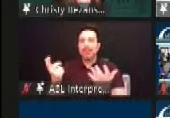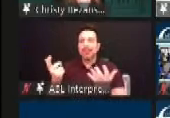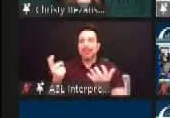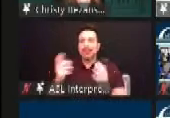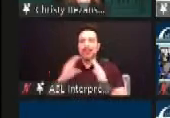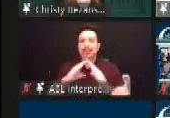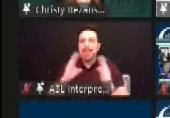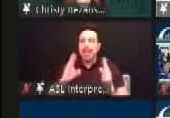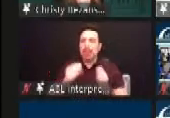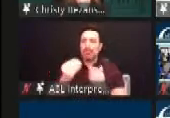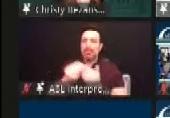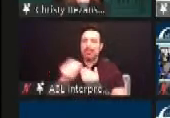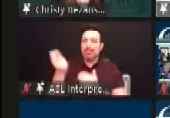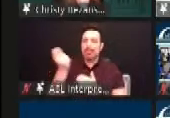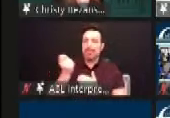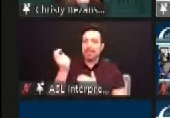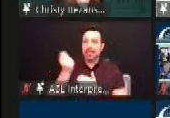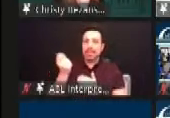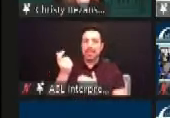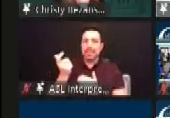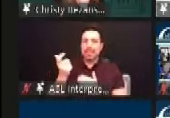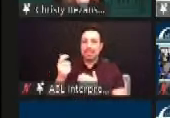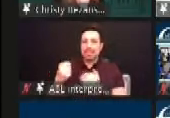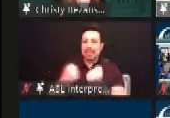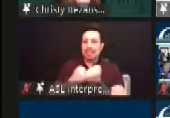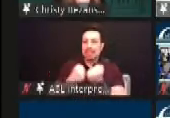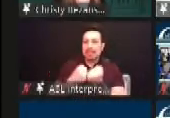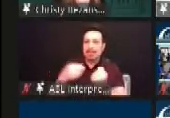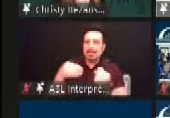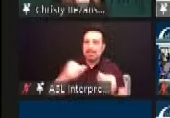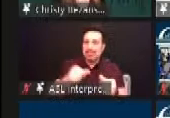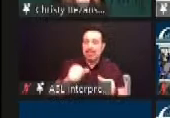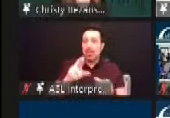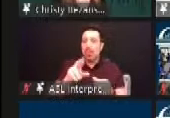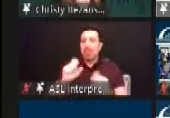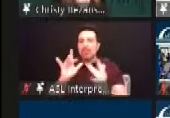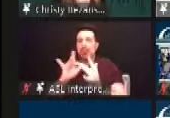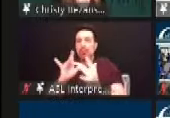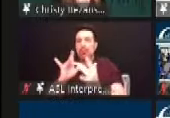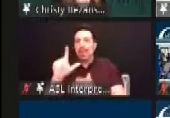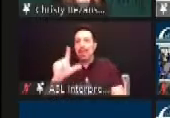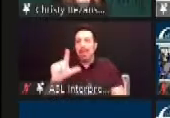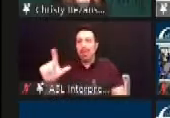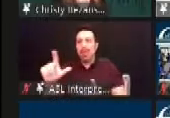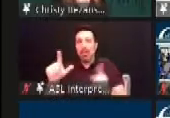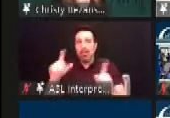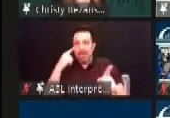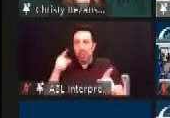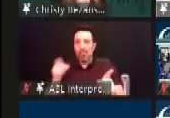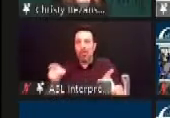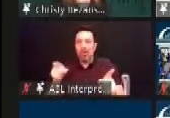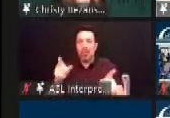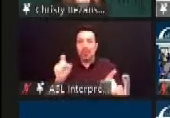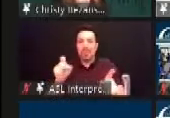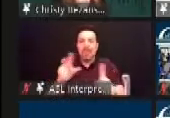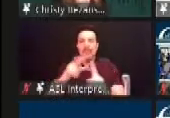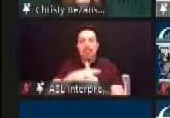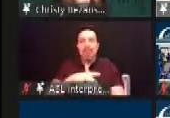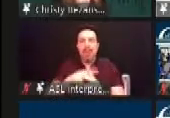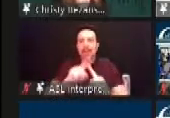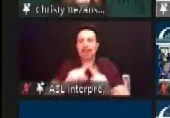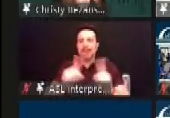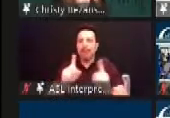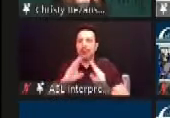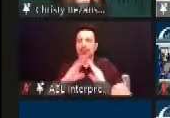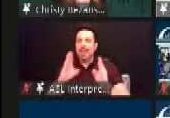housing subsidy. They may need somebody to contact a landlord on their behalf, apply for some different